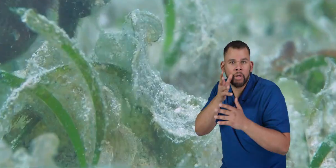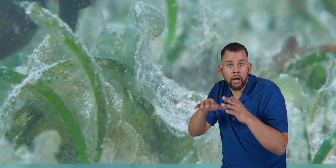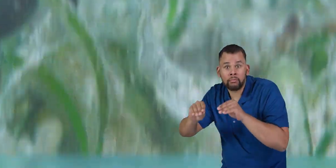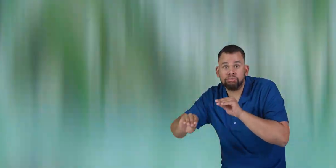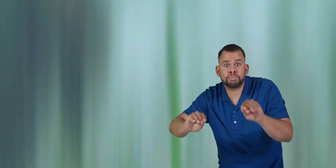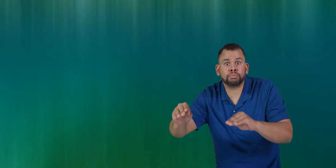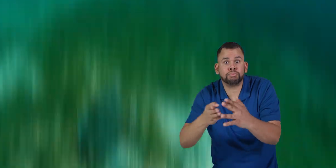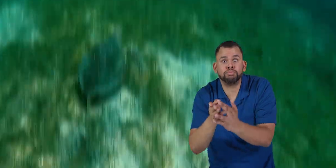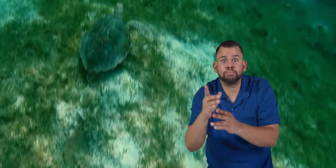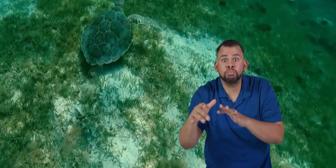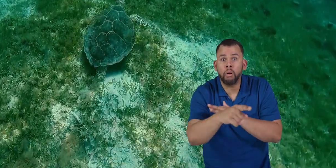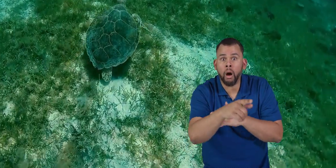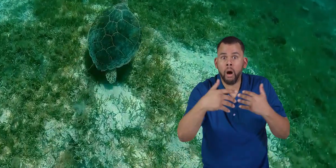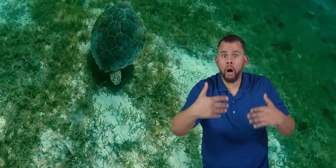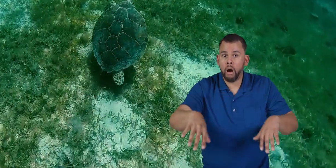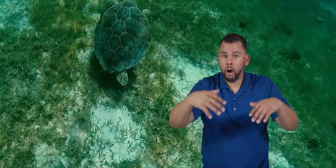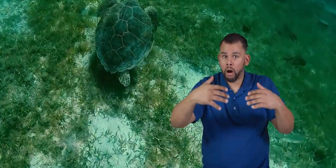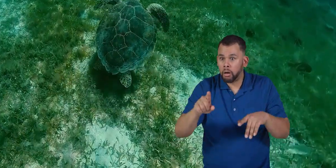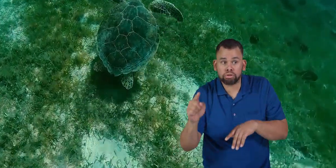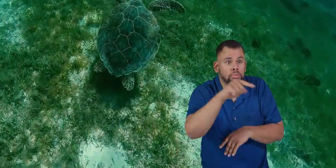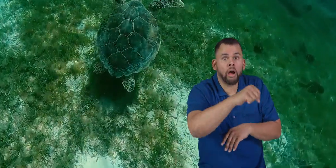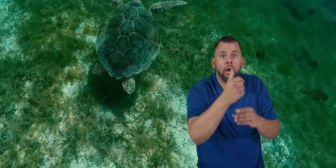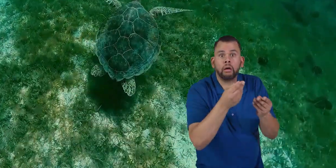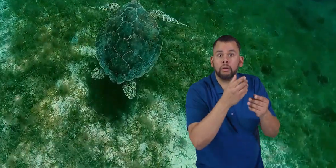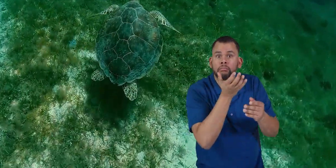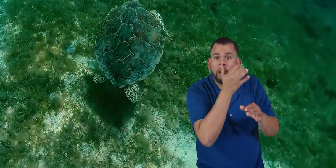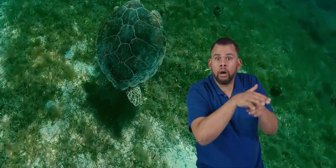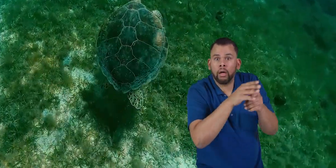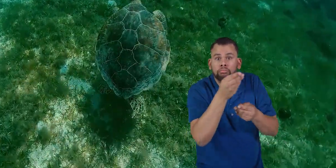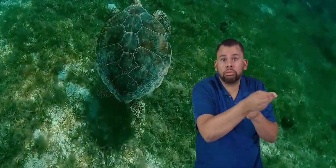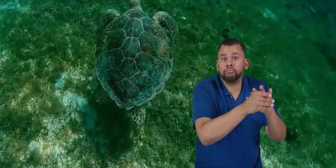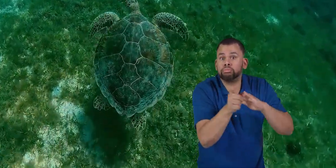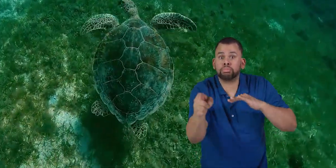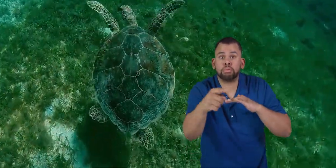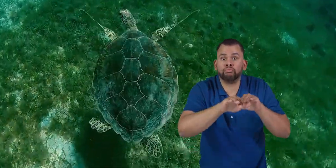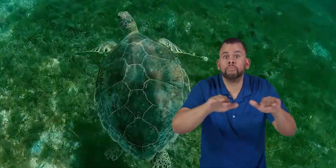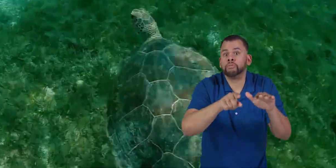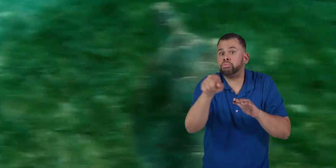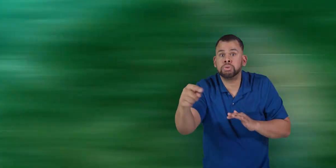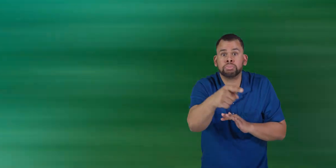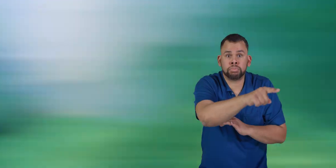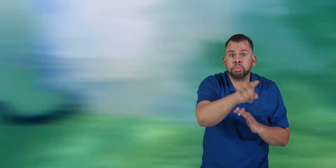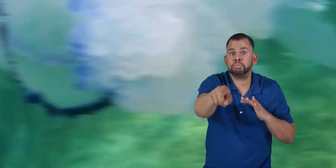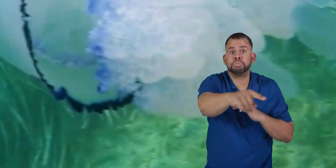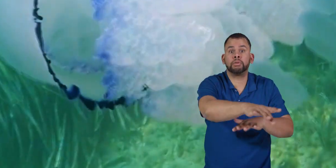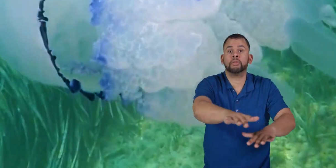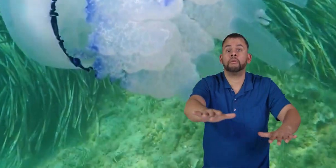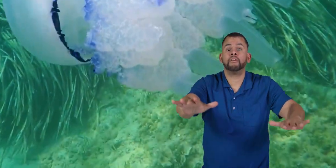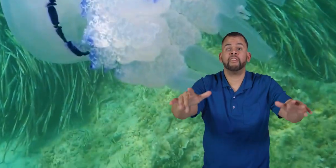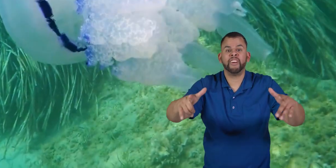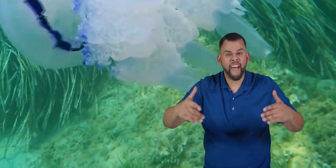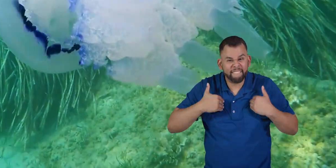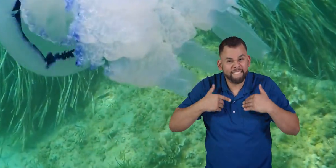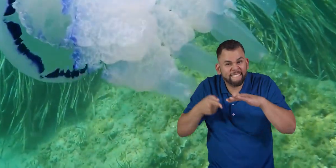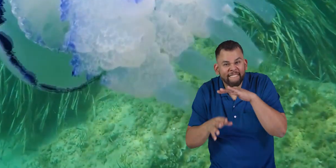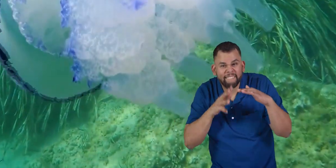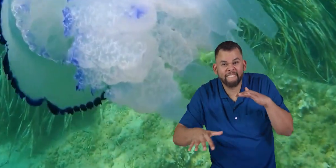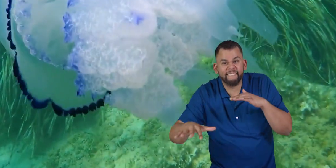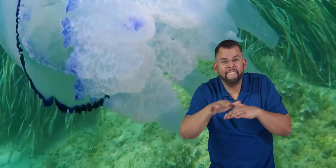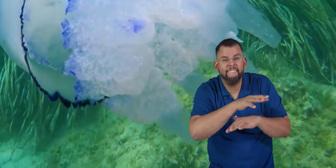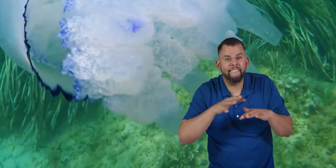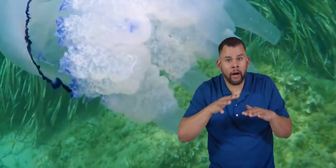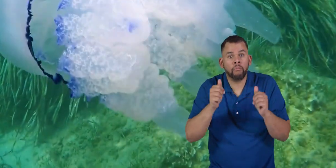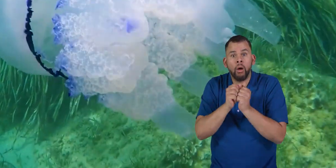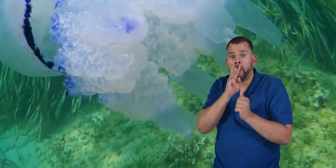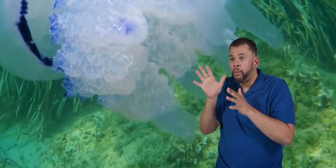seagrass the pollen is deposited onto other plants as they swim to the next area this helps the plants to pollinate